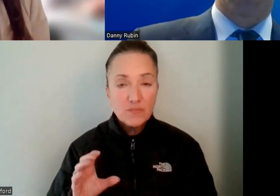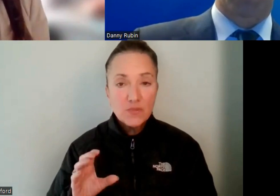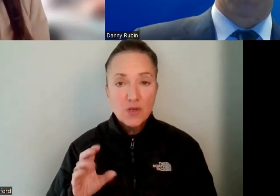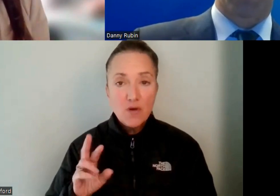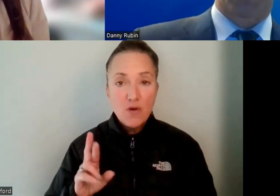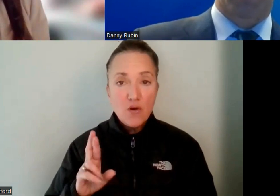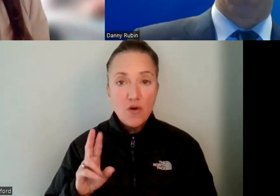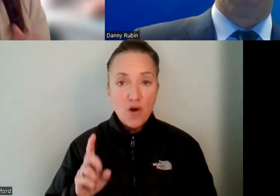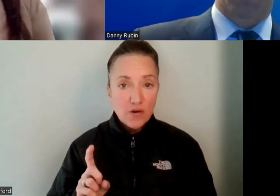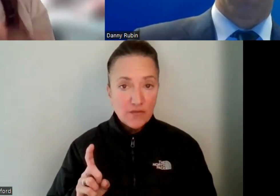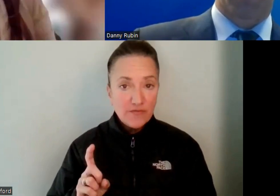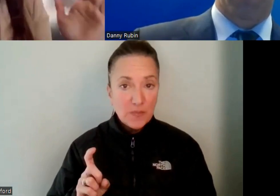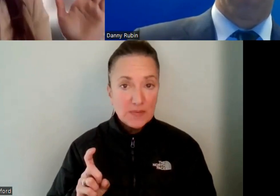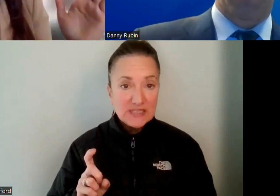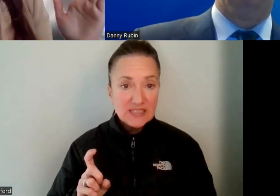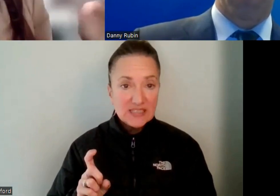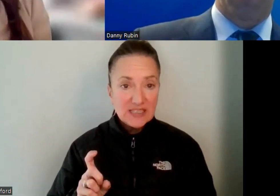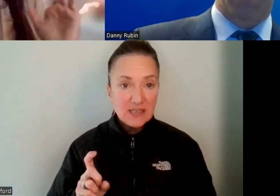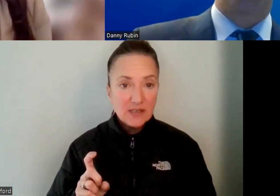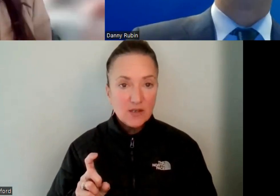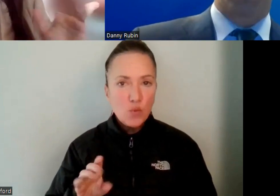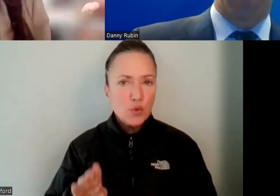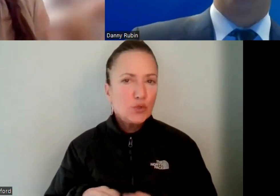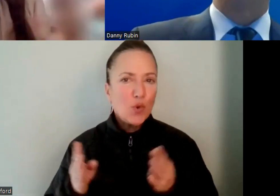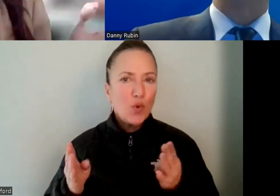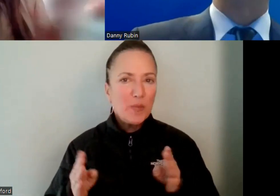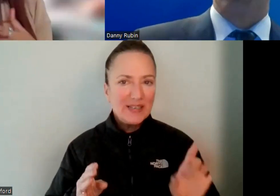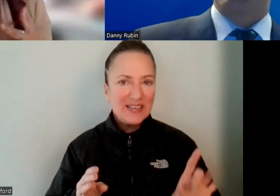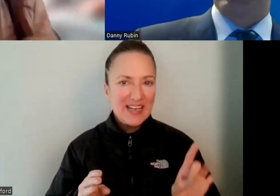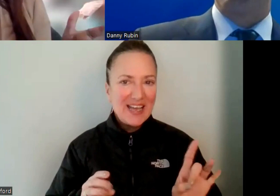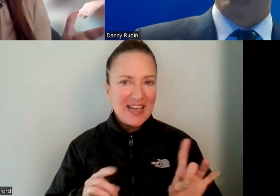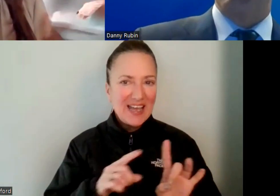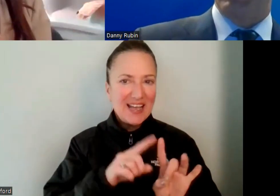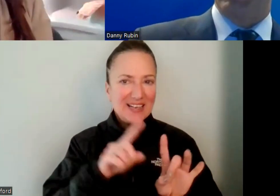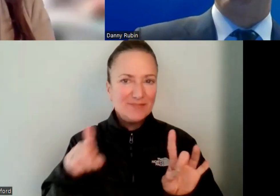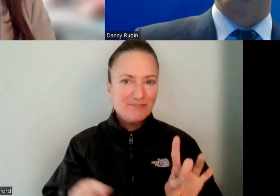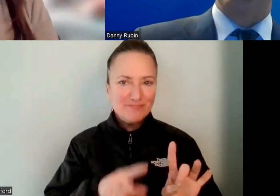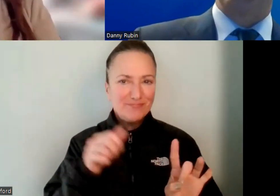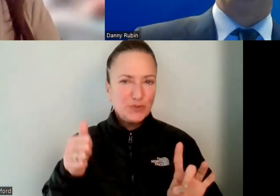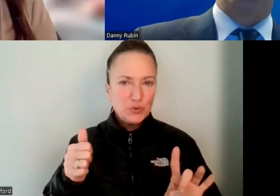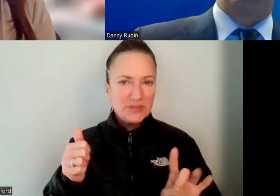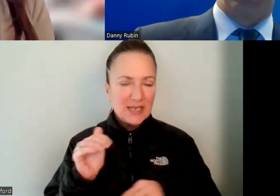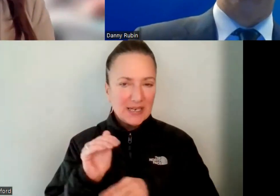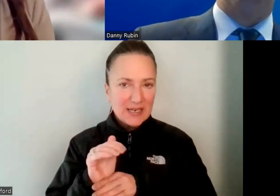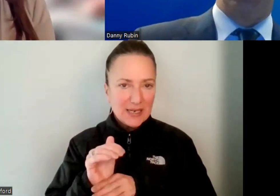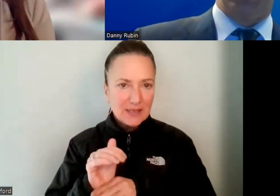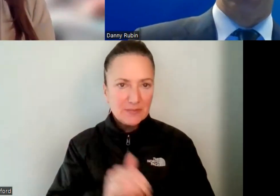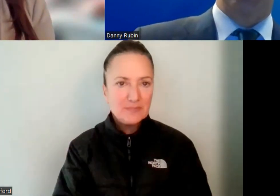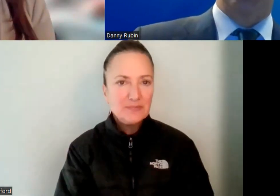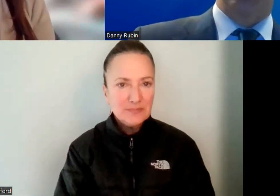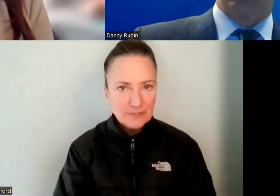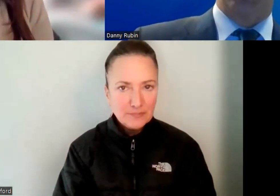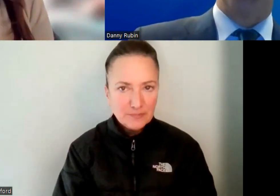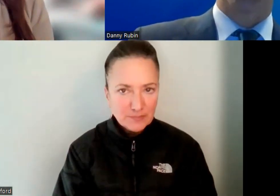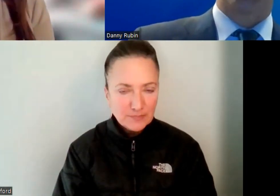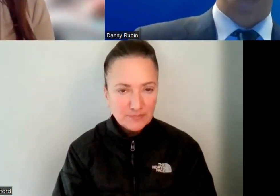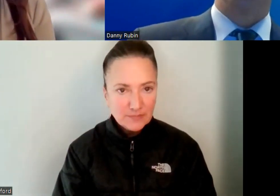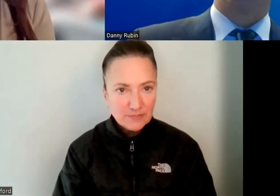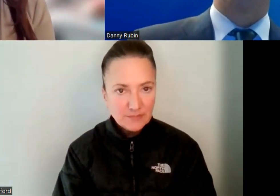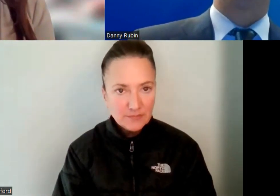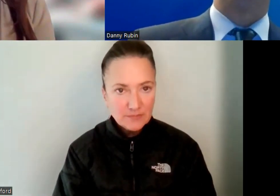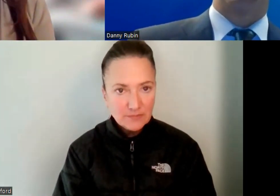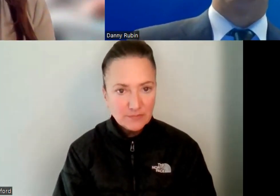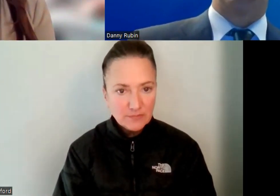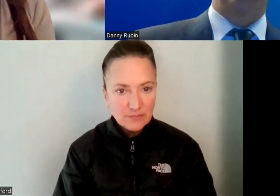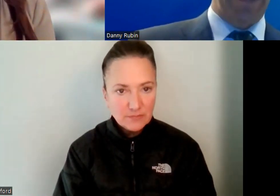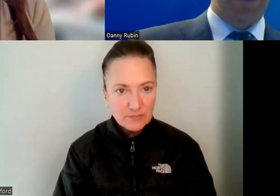worked at, it was 8 to 10. So I would have, I see. You're anywhere either end in of that, between. either Mhm. either half of the day. Yeah.